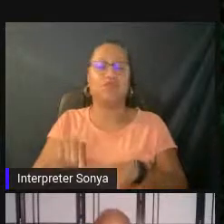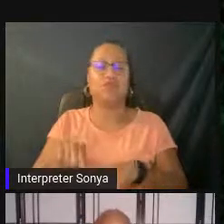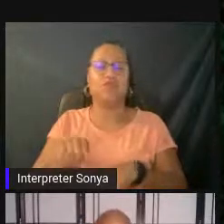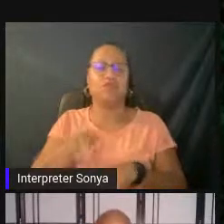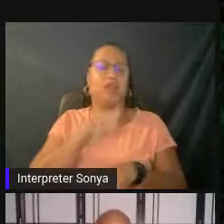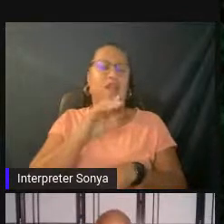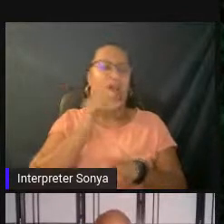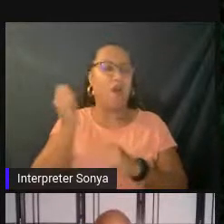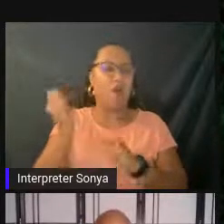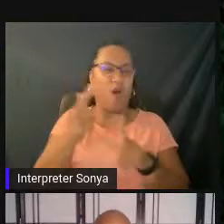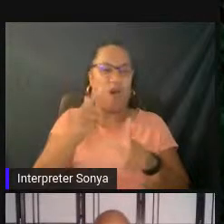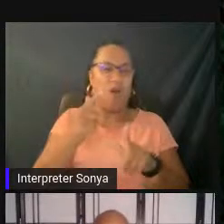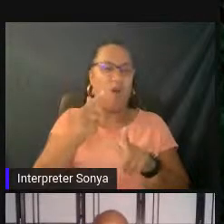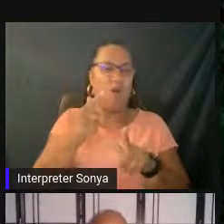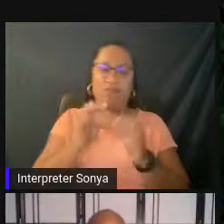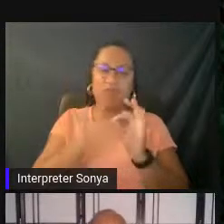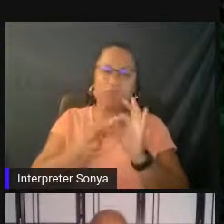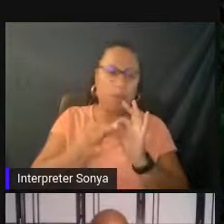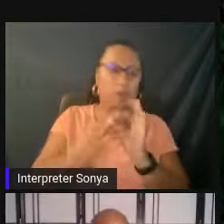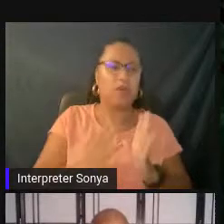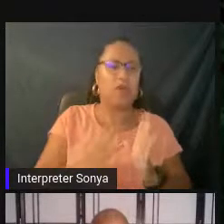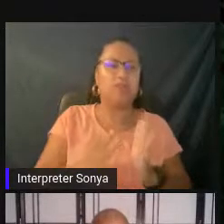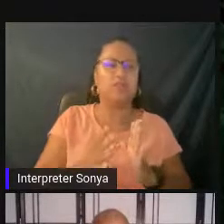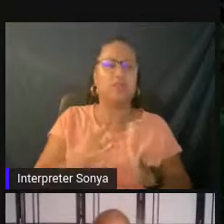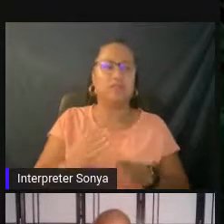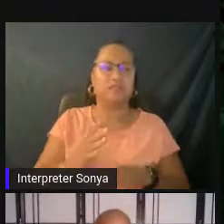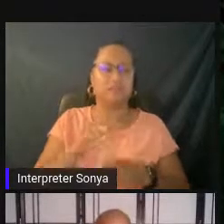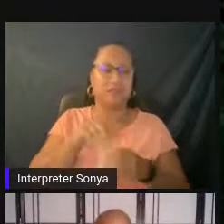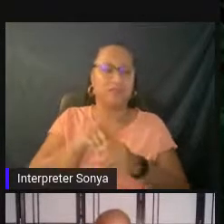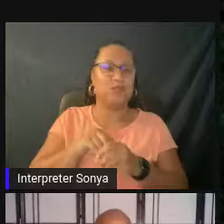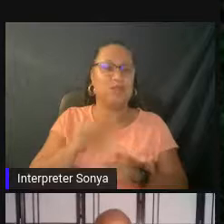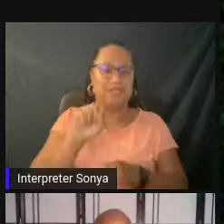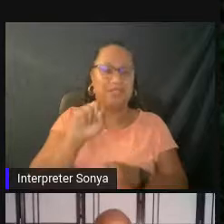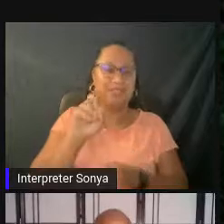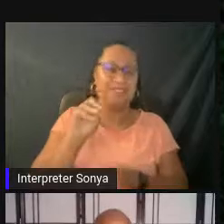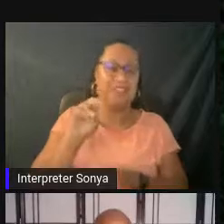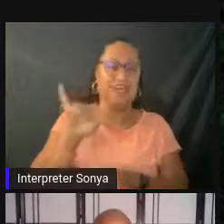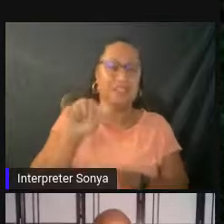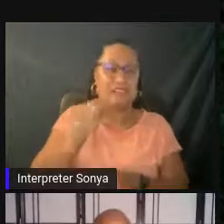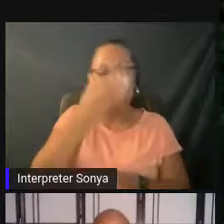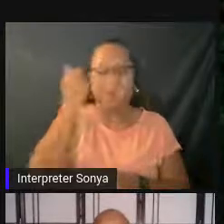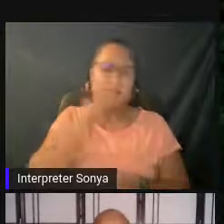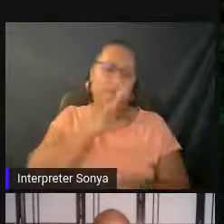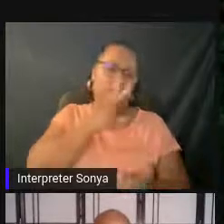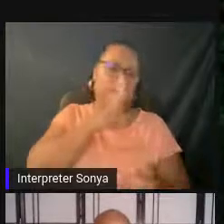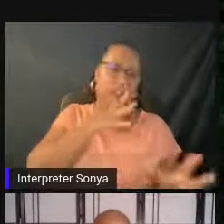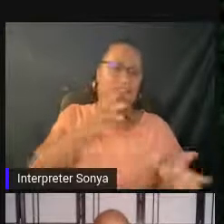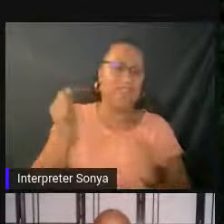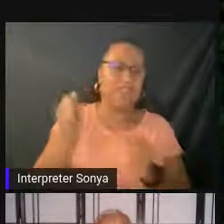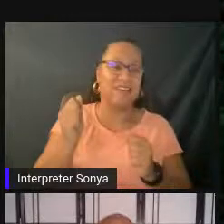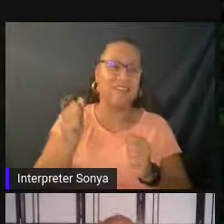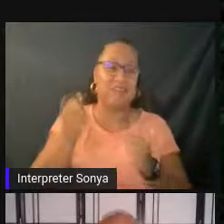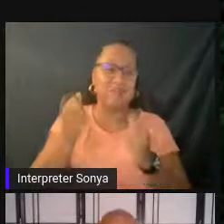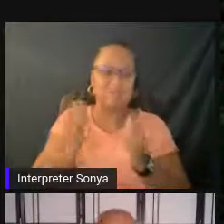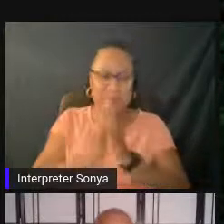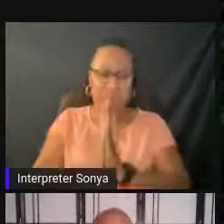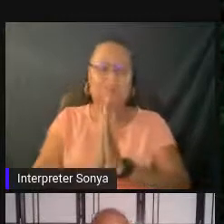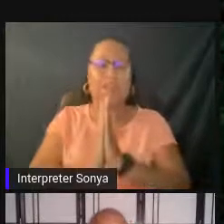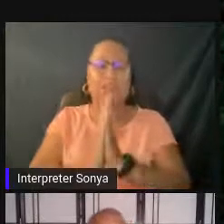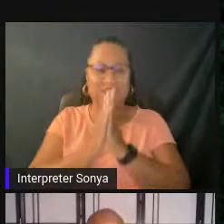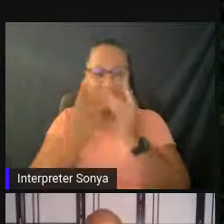The interpreters signing, including Sonya, who's mad at me right now because I'm talking too fast, prayer